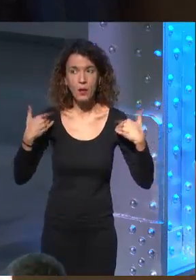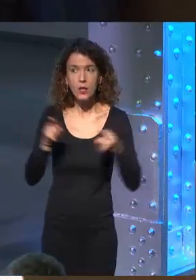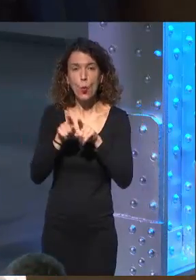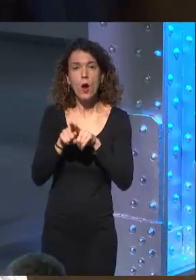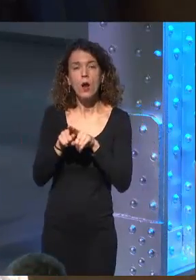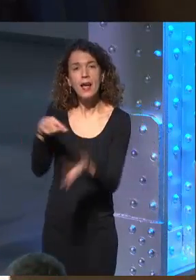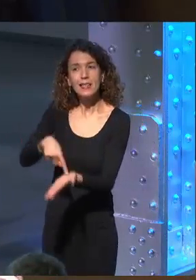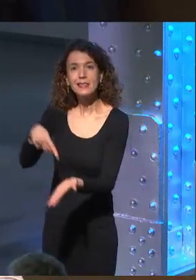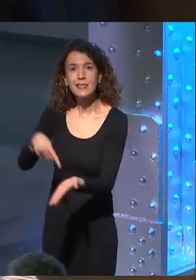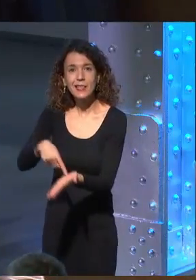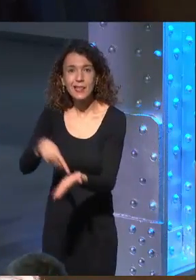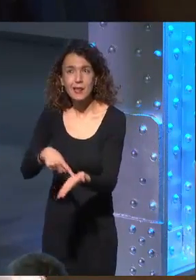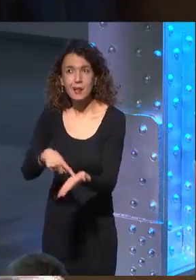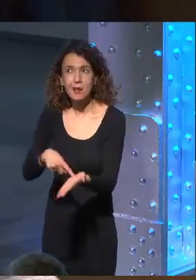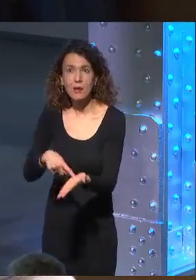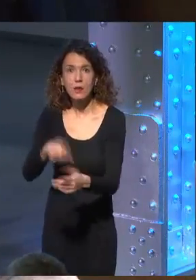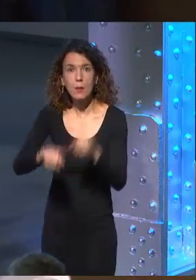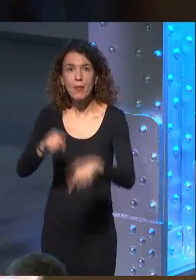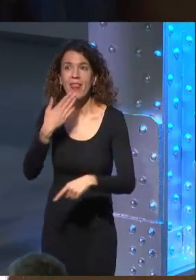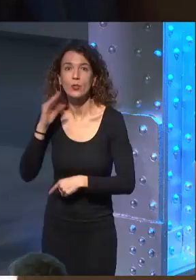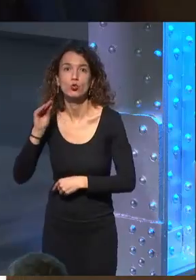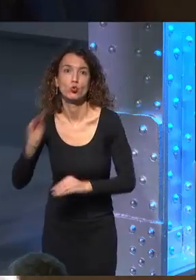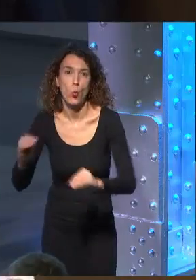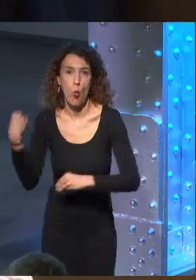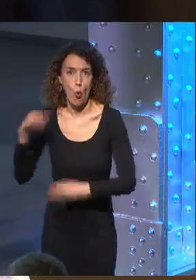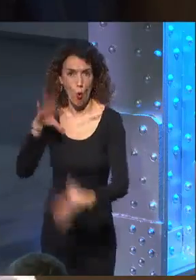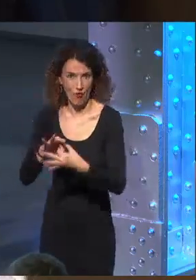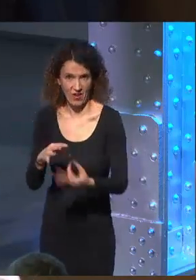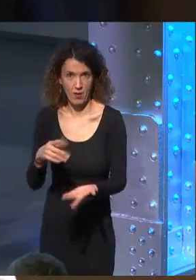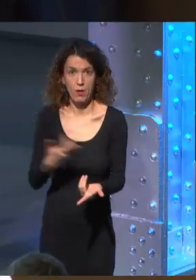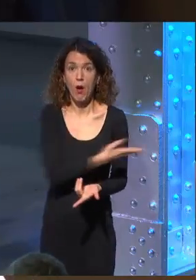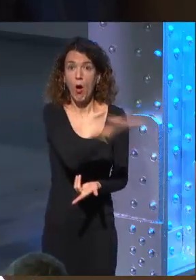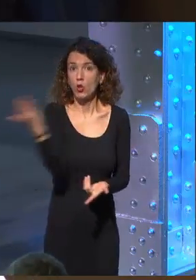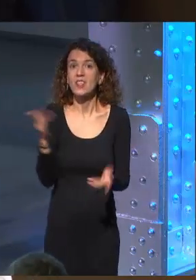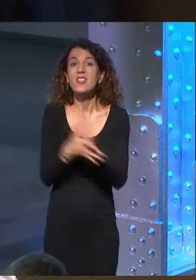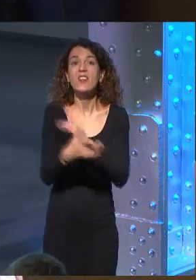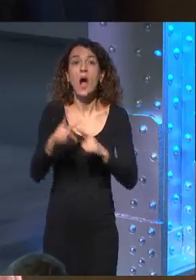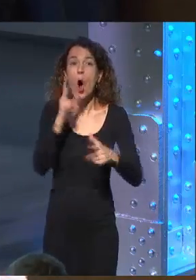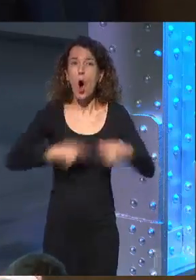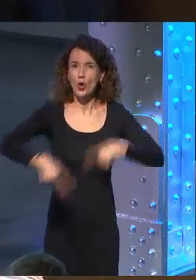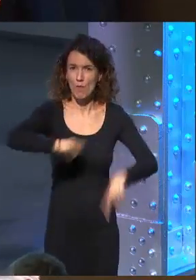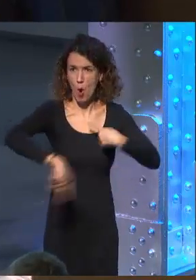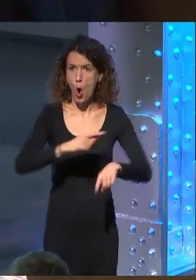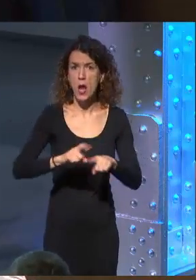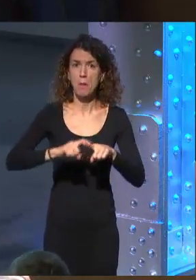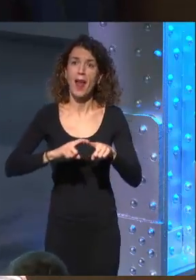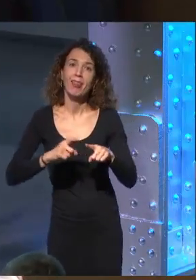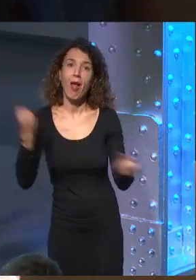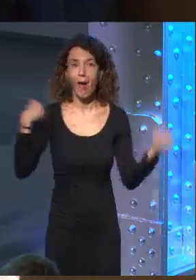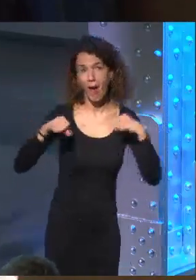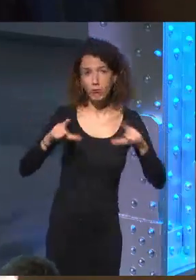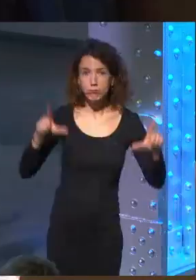And we have to ask the teenagers for the responsibility that corresponds to a teenager. The rest is